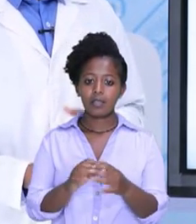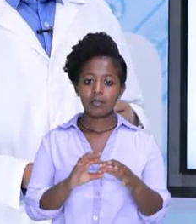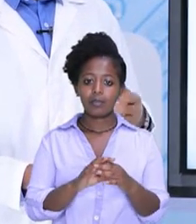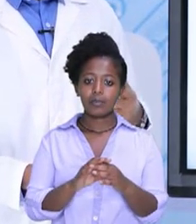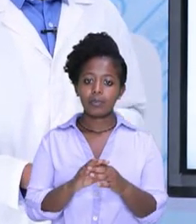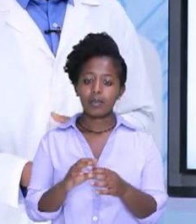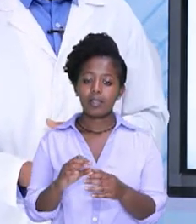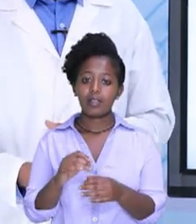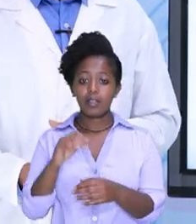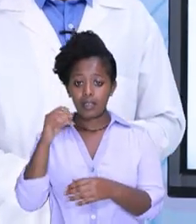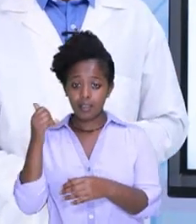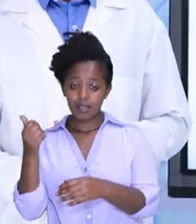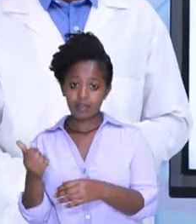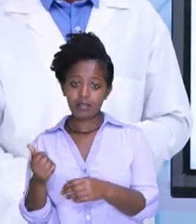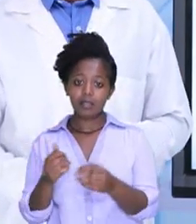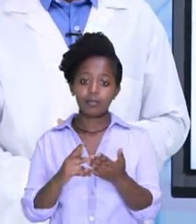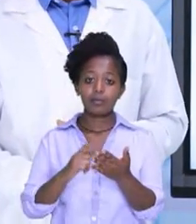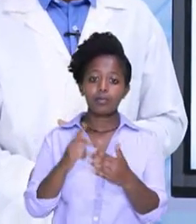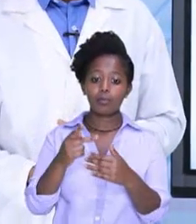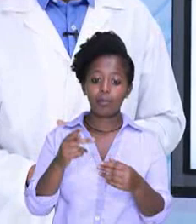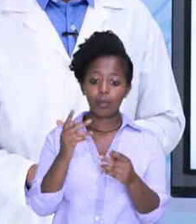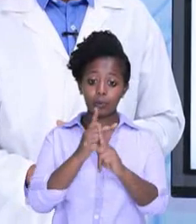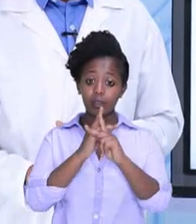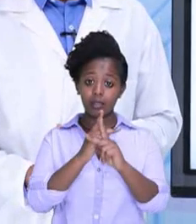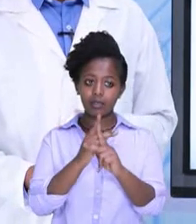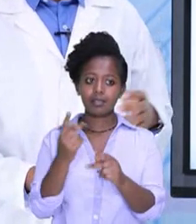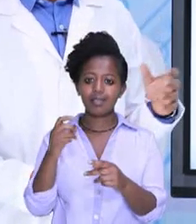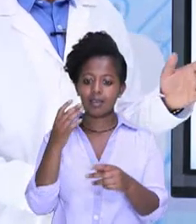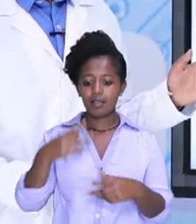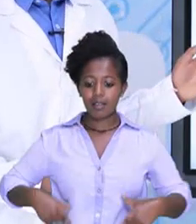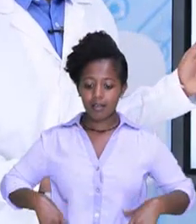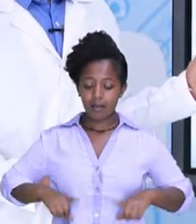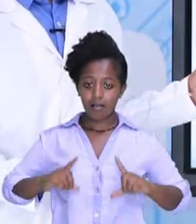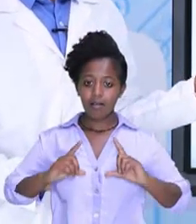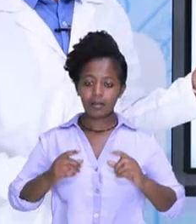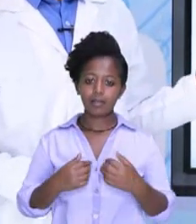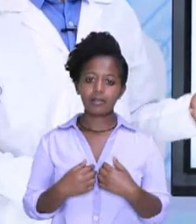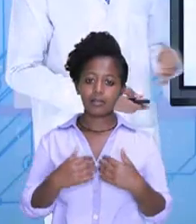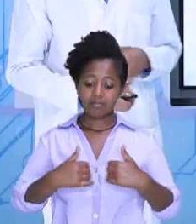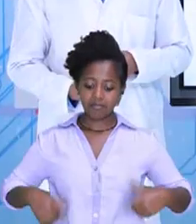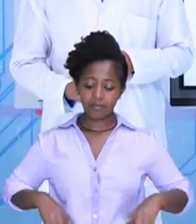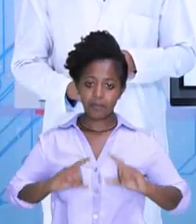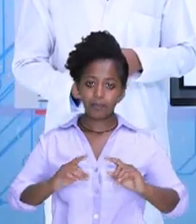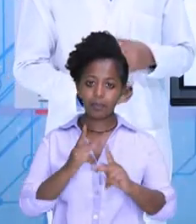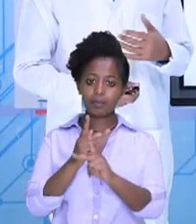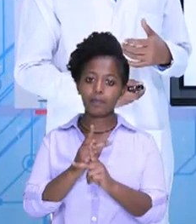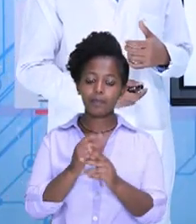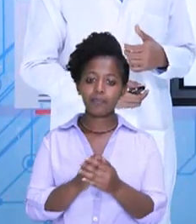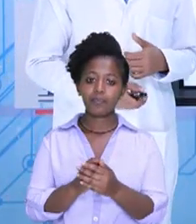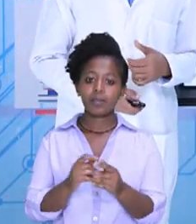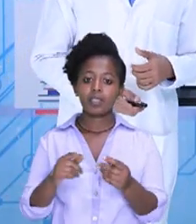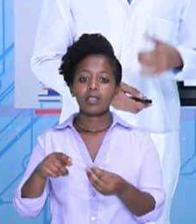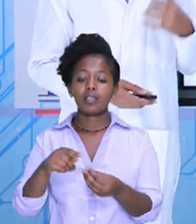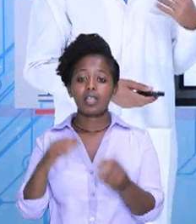Another important thing is protect the habitats. And finally, educate and encourage